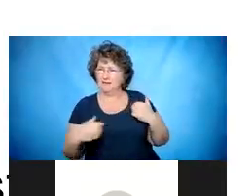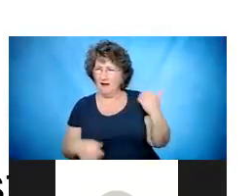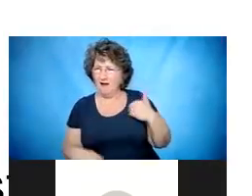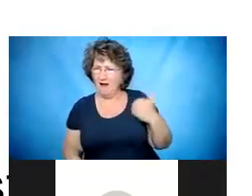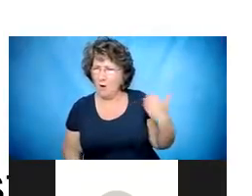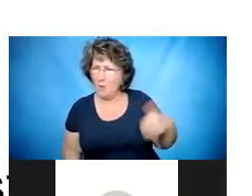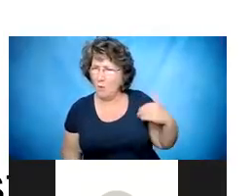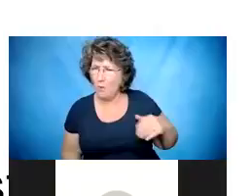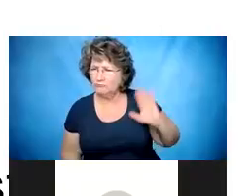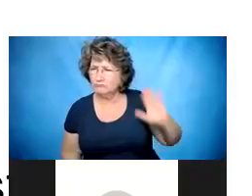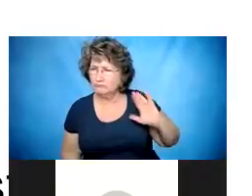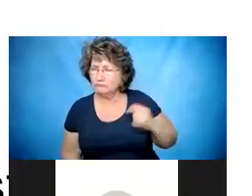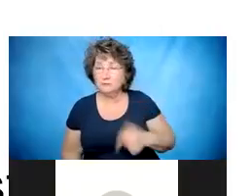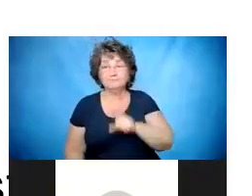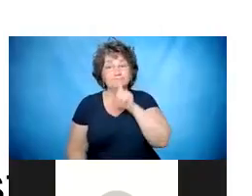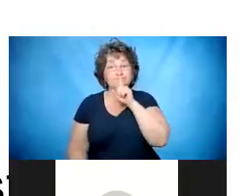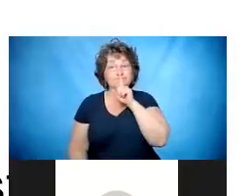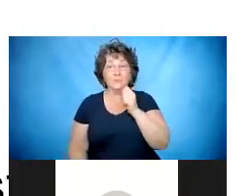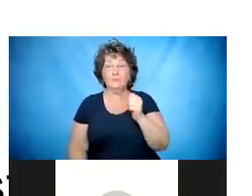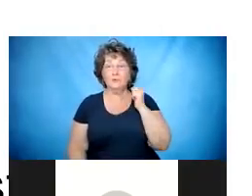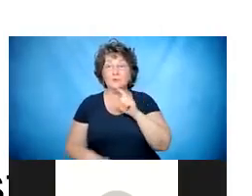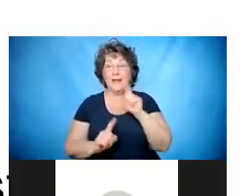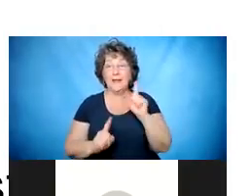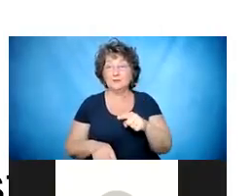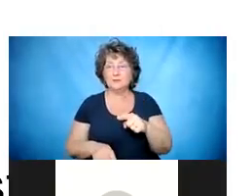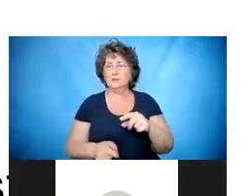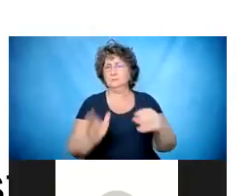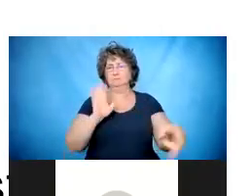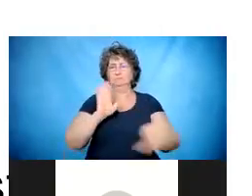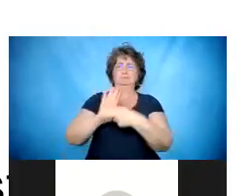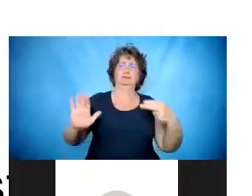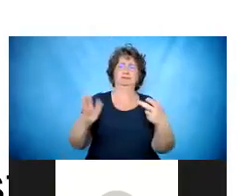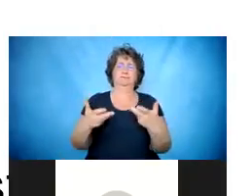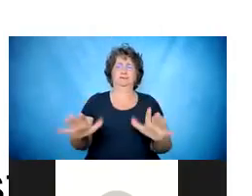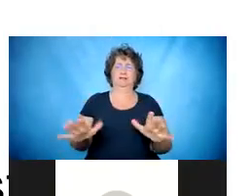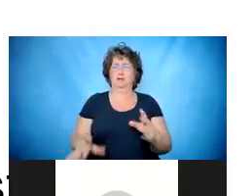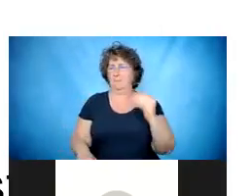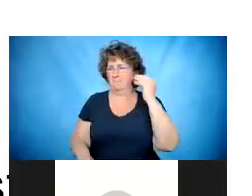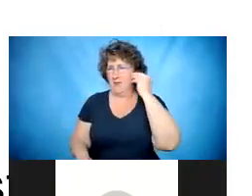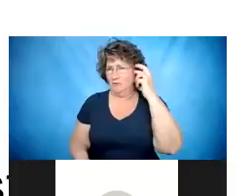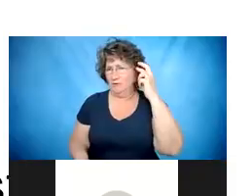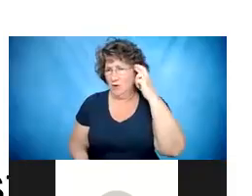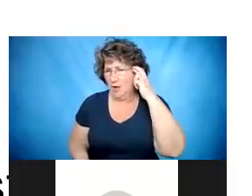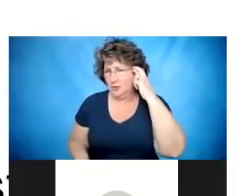was labeled to have mental retardation. And as I